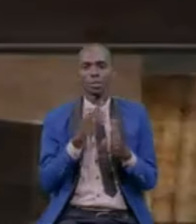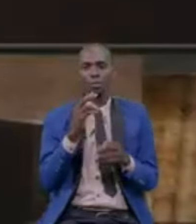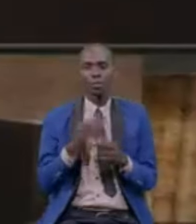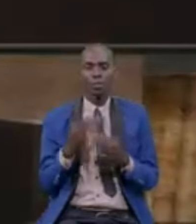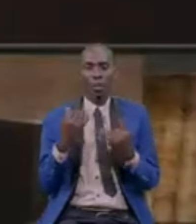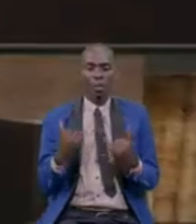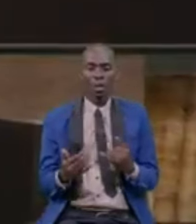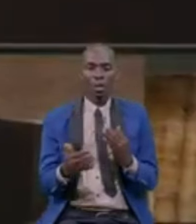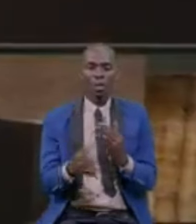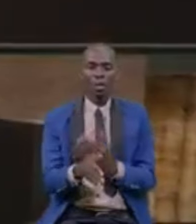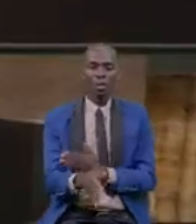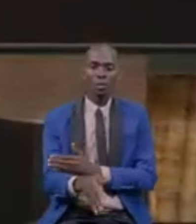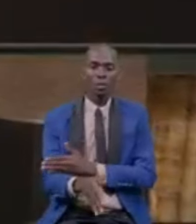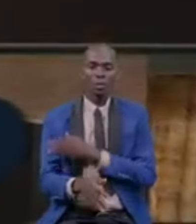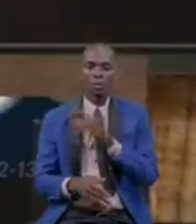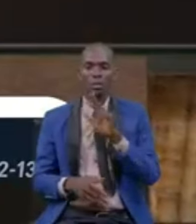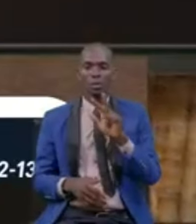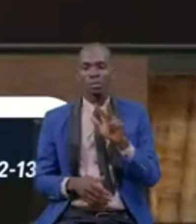Is